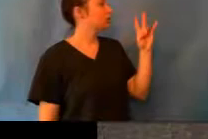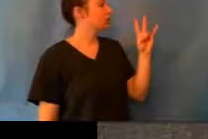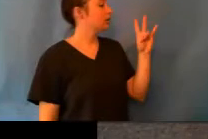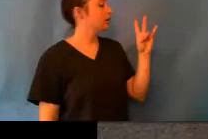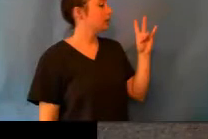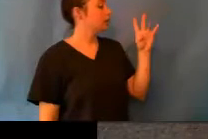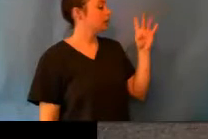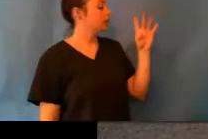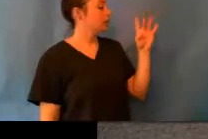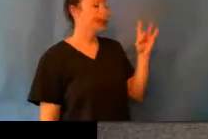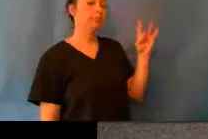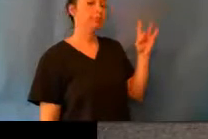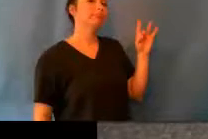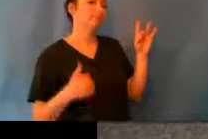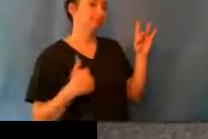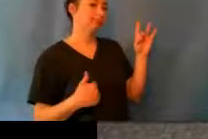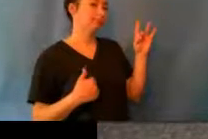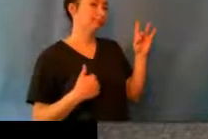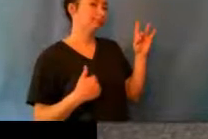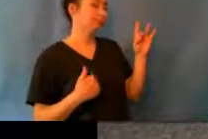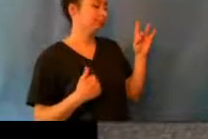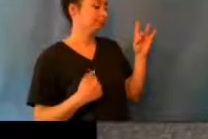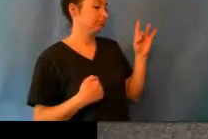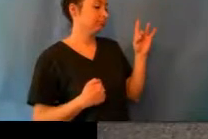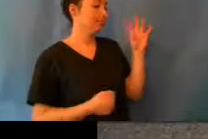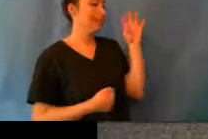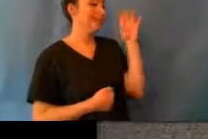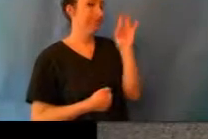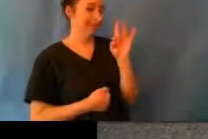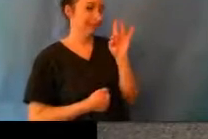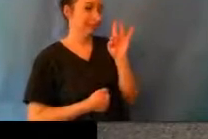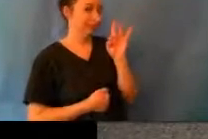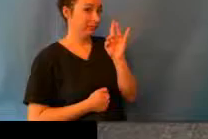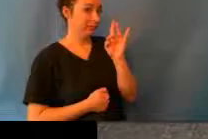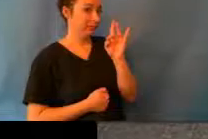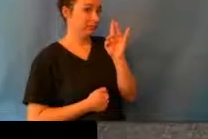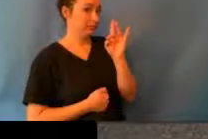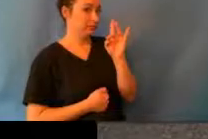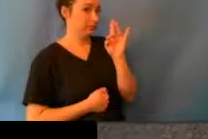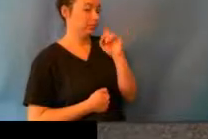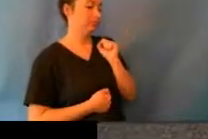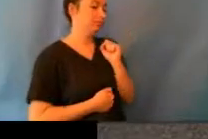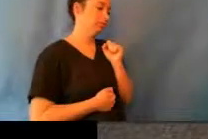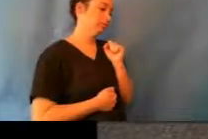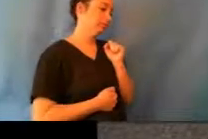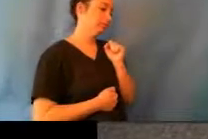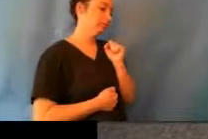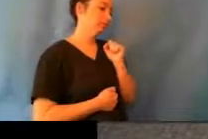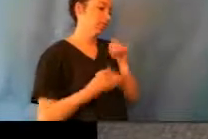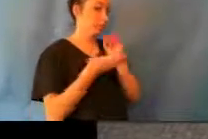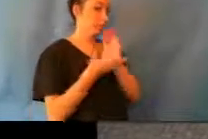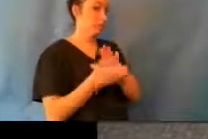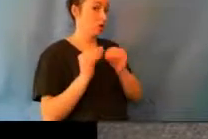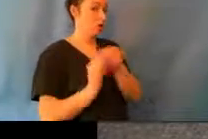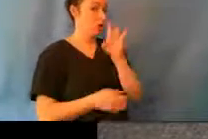6, 7, 8. How many units tall is the snowman? 8. Make sure you have your number